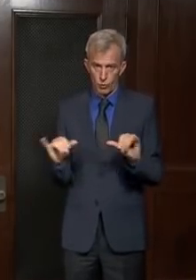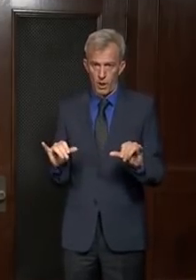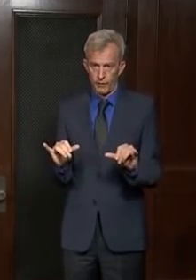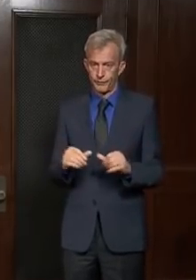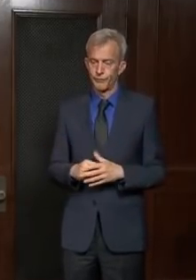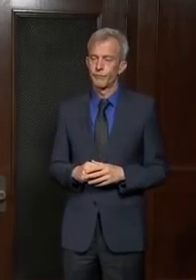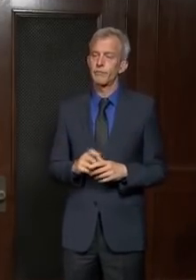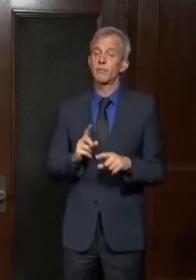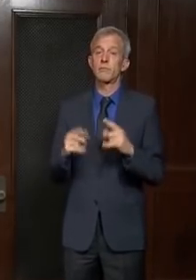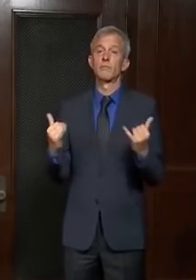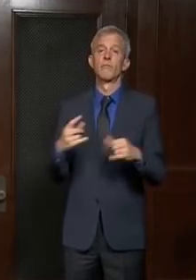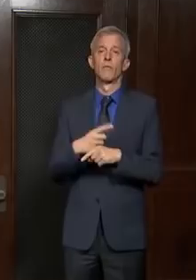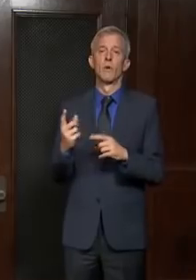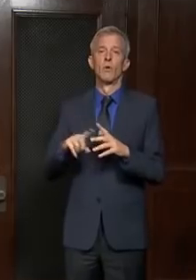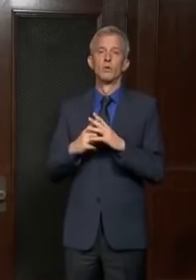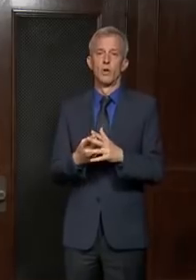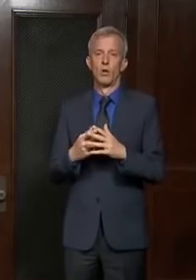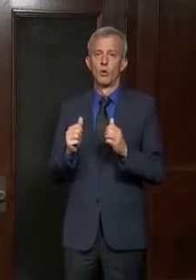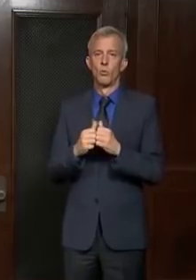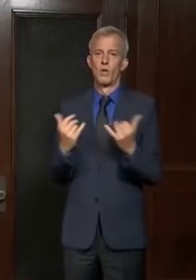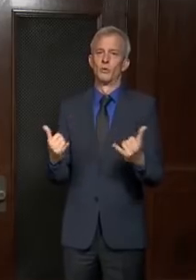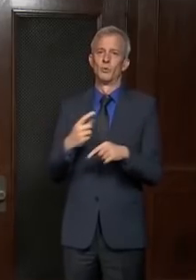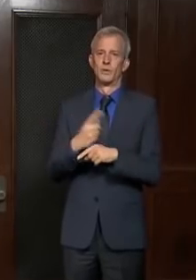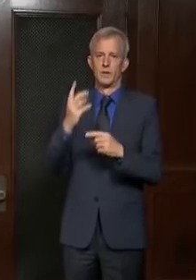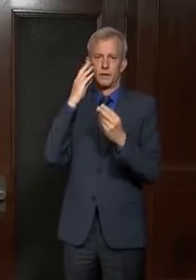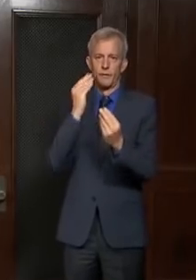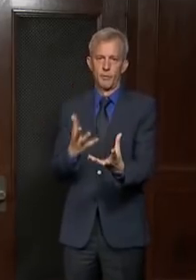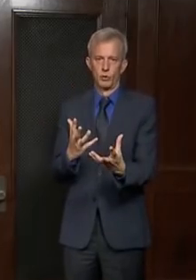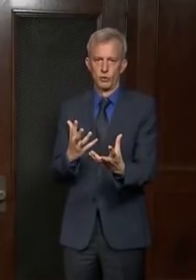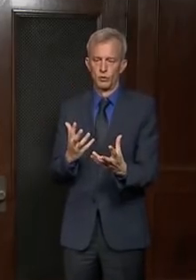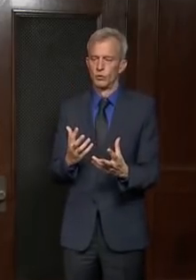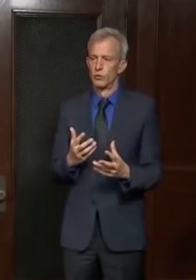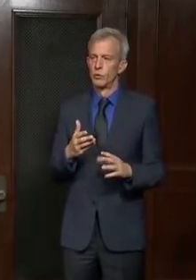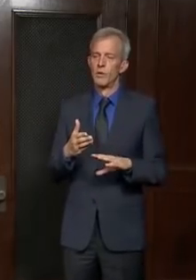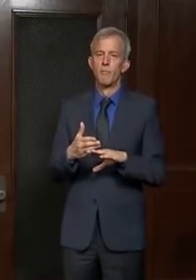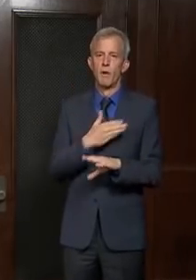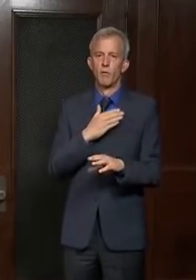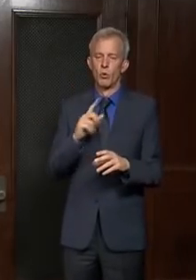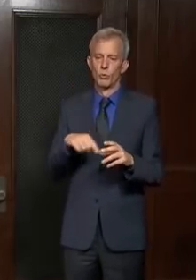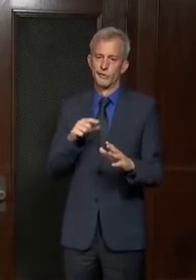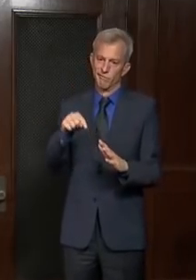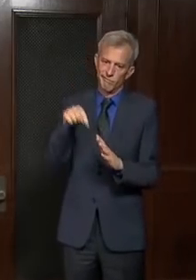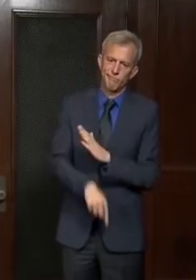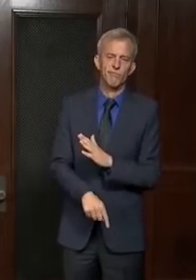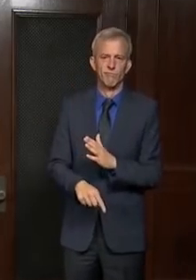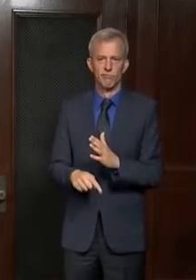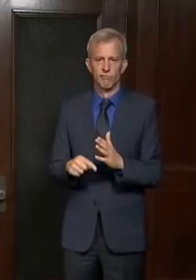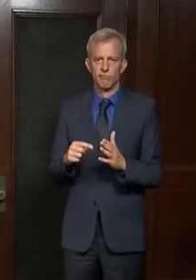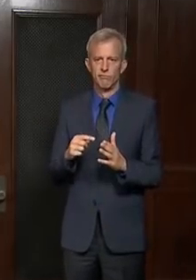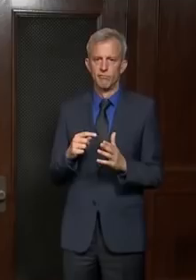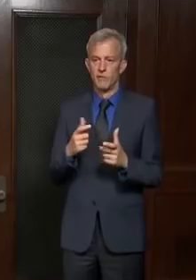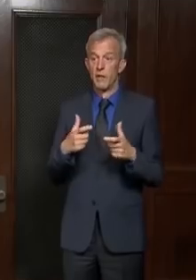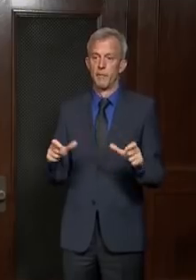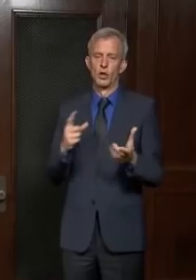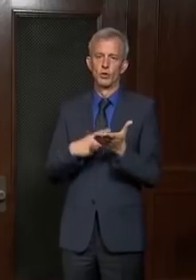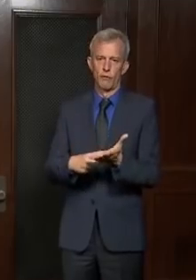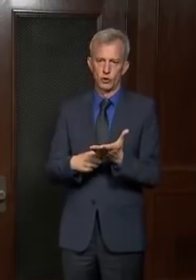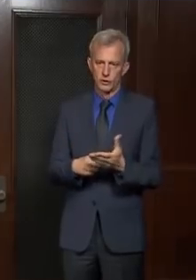let's start, as we always do, with today's data before we get into that richer conversation. Today in our county,